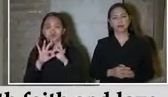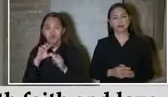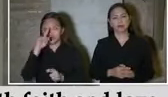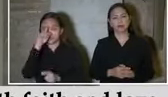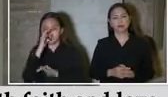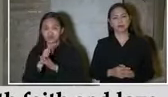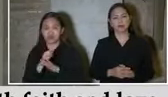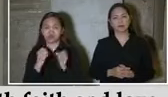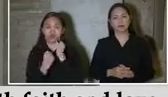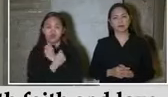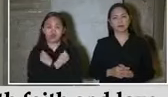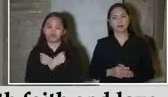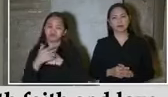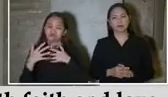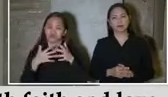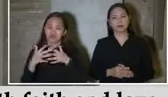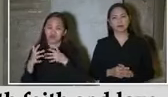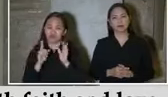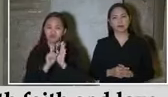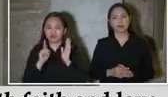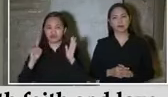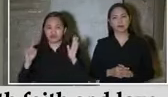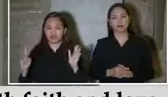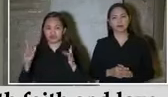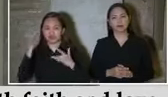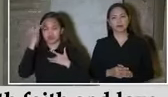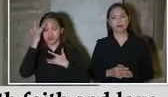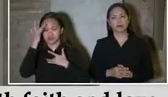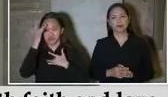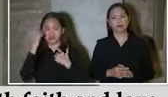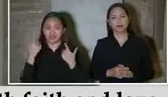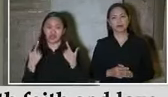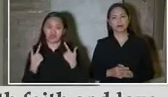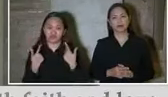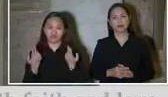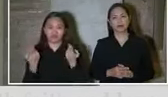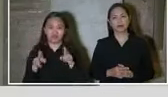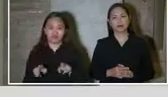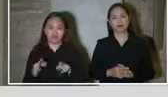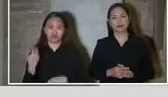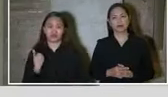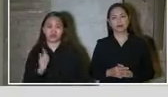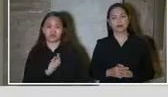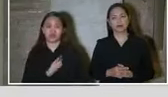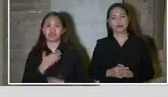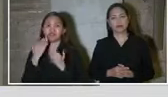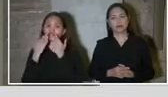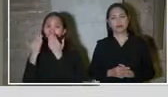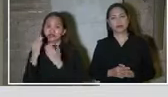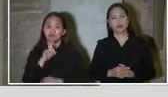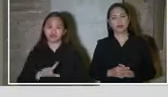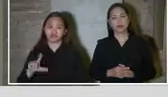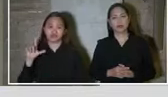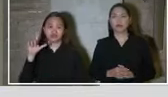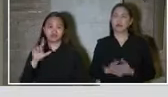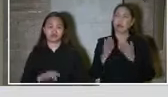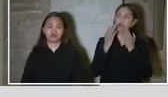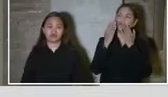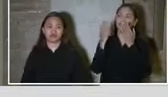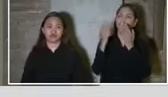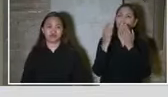and love, despite the isolation that sickness had imposed on us, let us thank the Lord. Thanks be